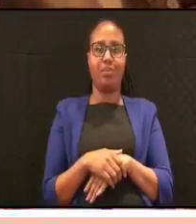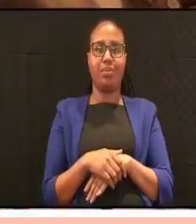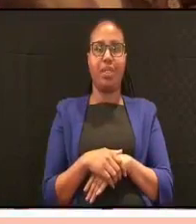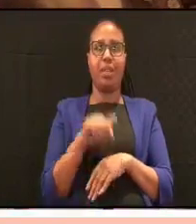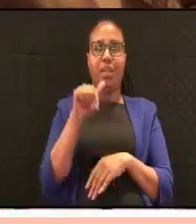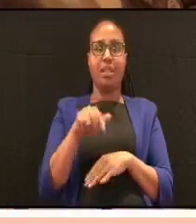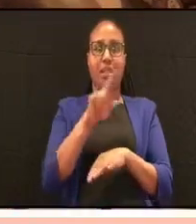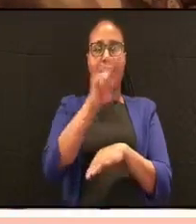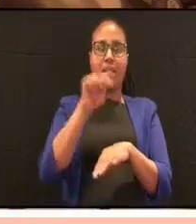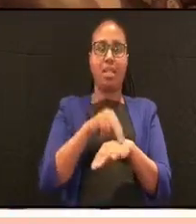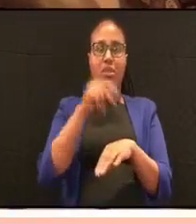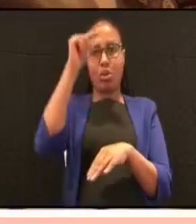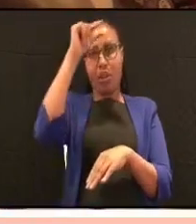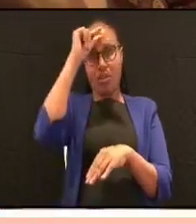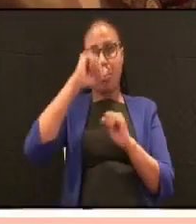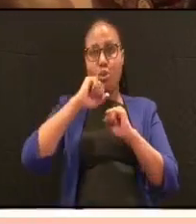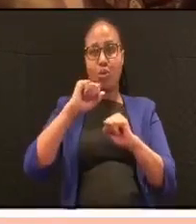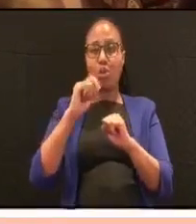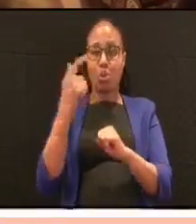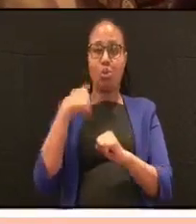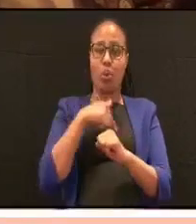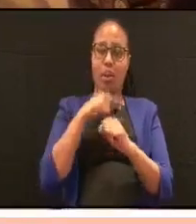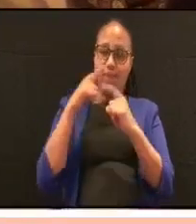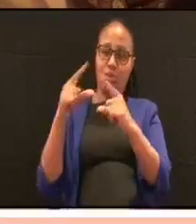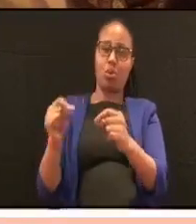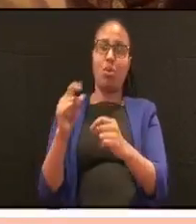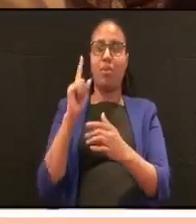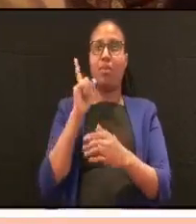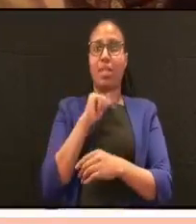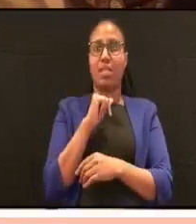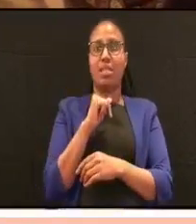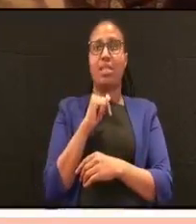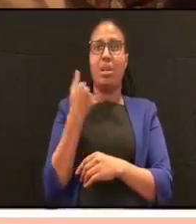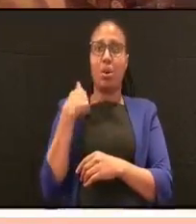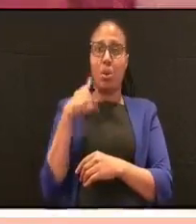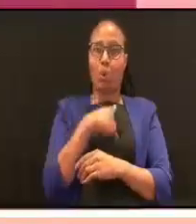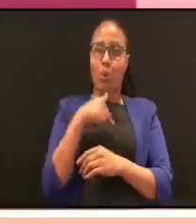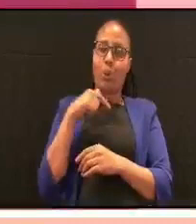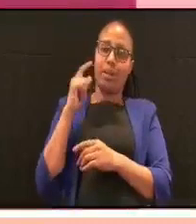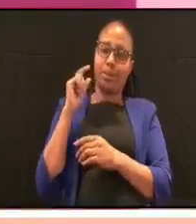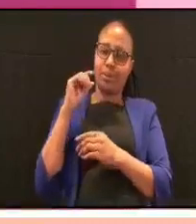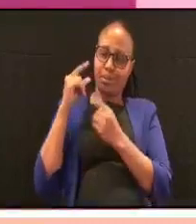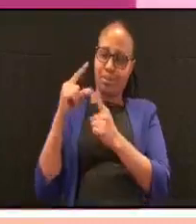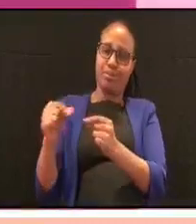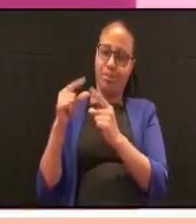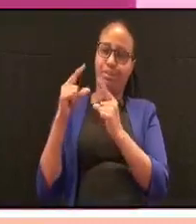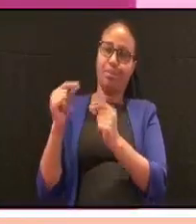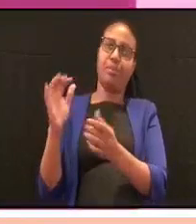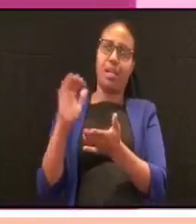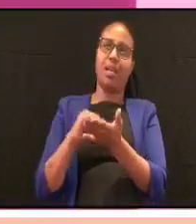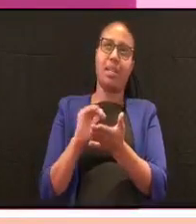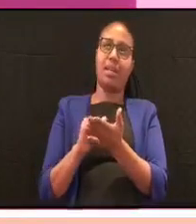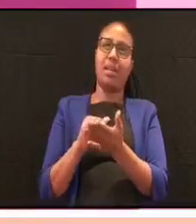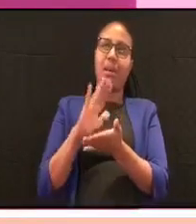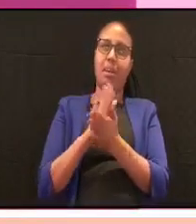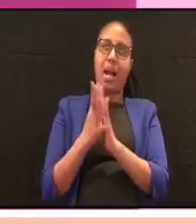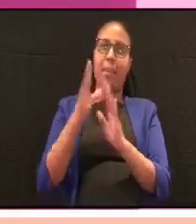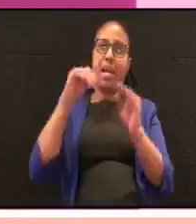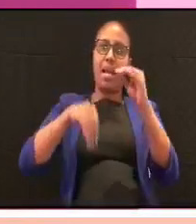These national government officials, we have told them, and will drum it to their ears, that getting elected is not an easy